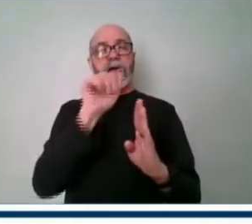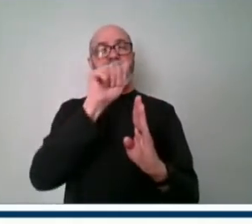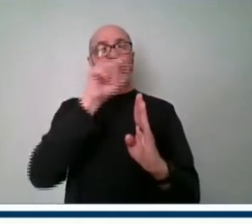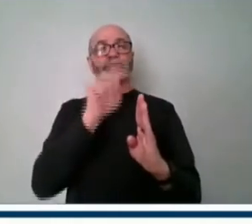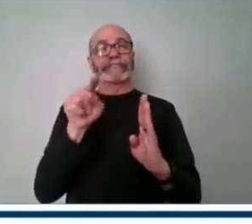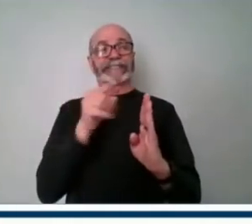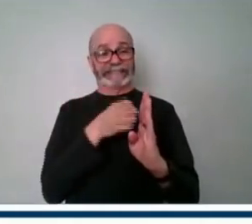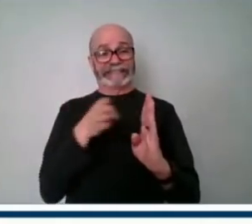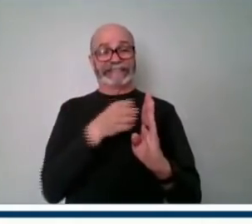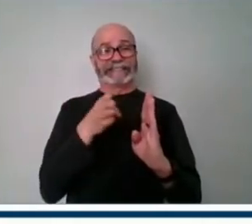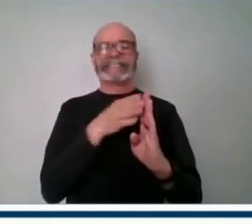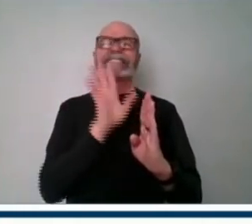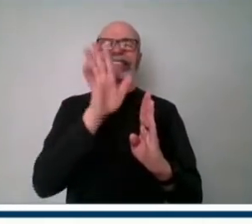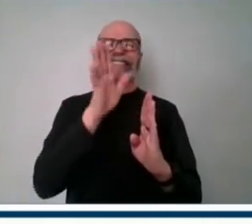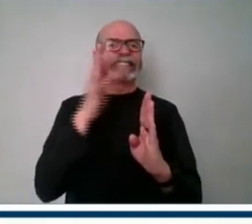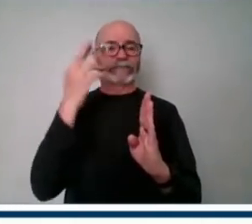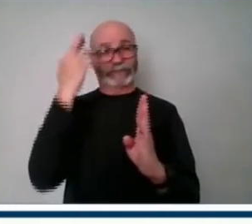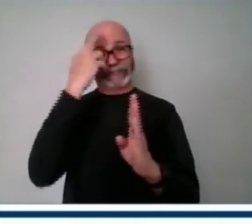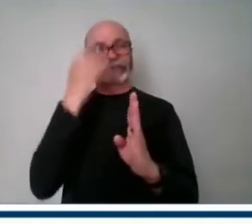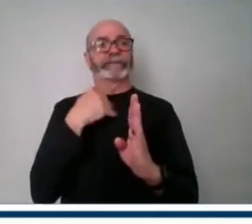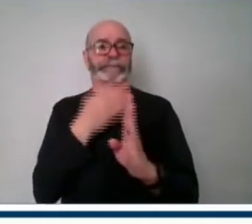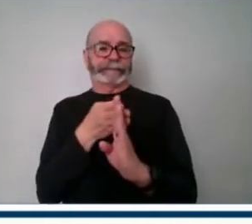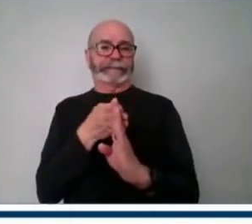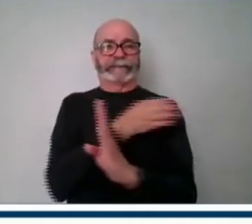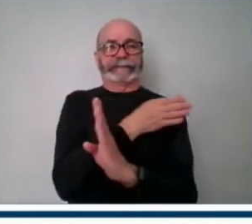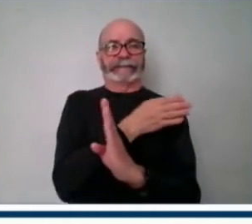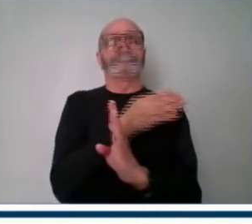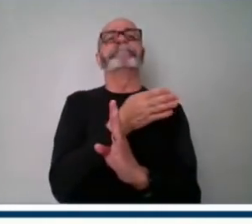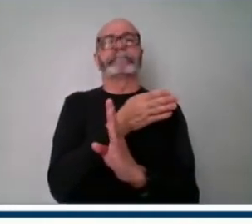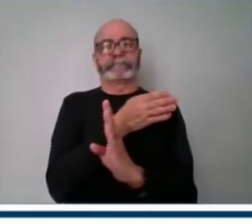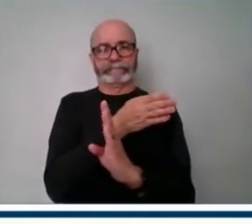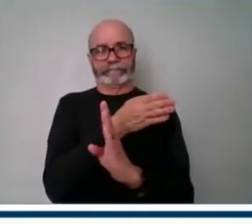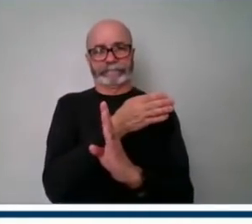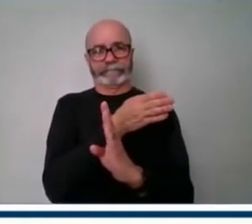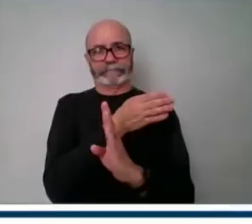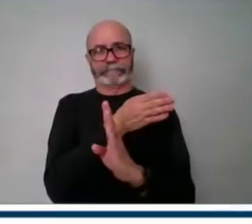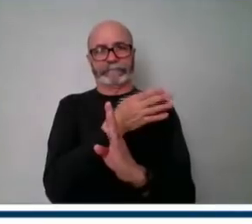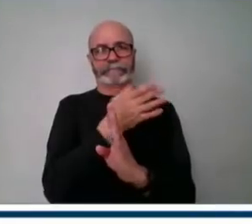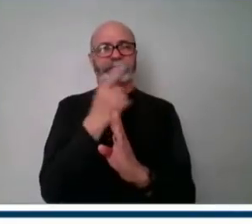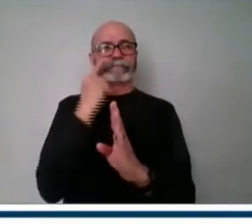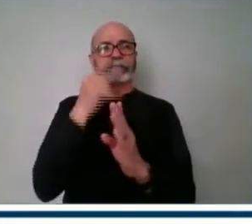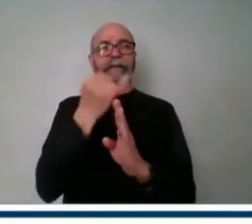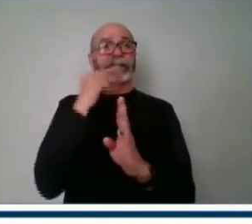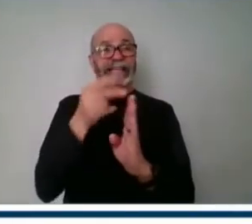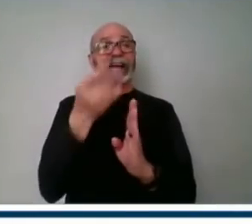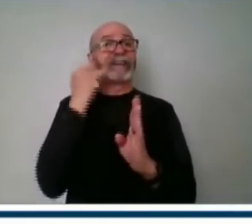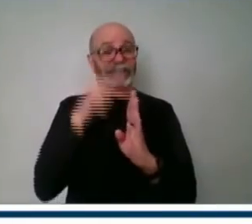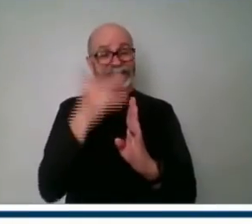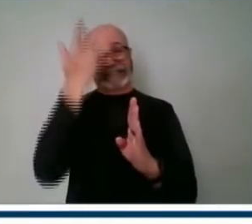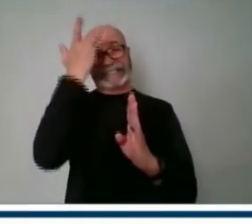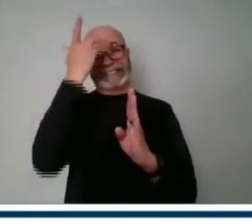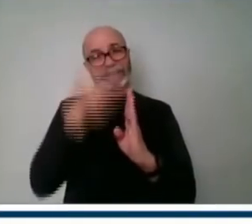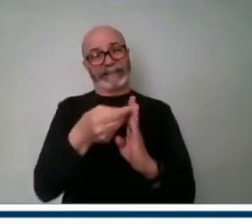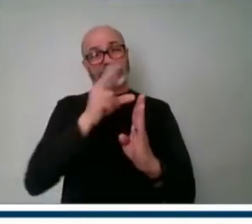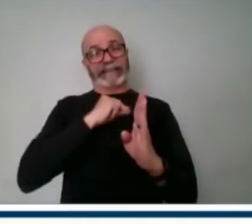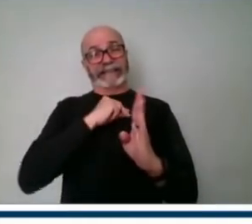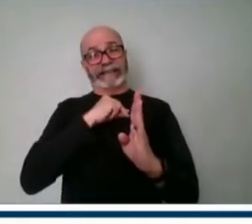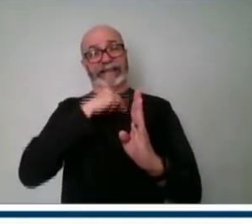good epidemiology. The risk of somebody 70 being exposed is minimal, and that we're going to get them vaccine with